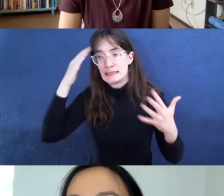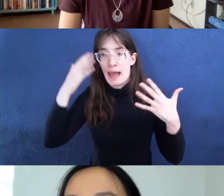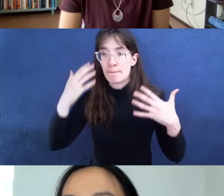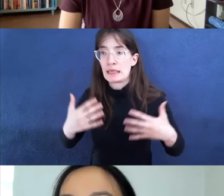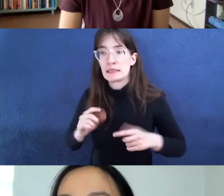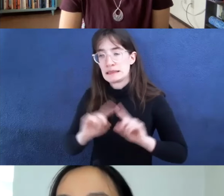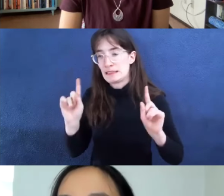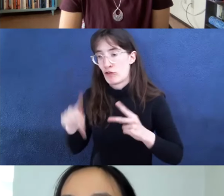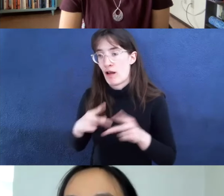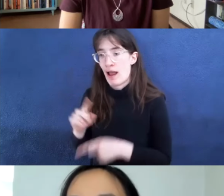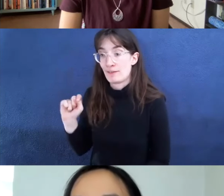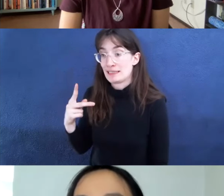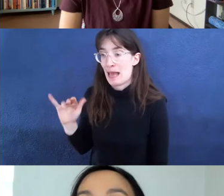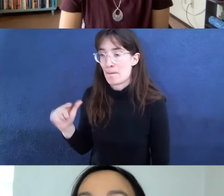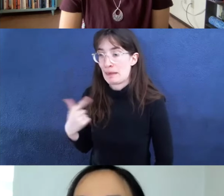tapping.